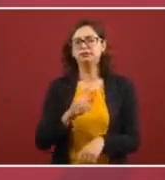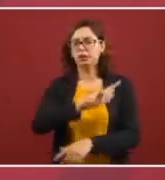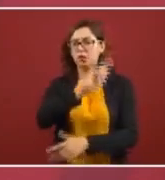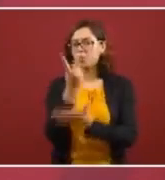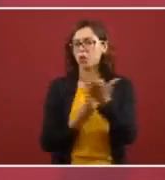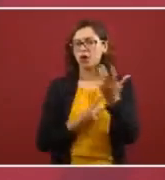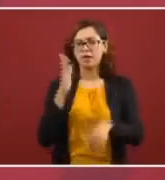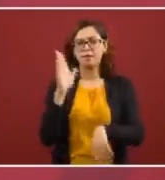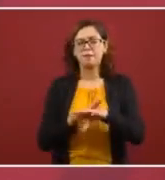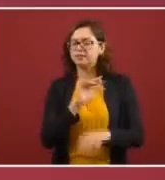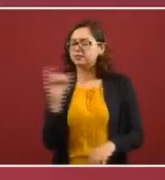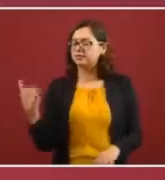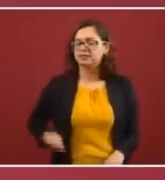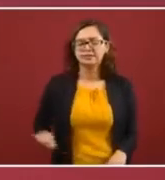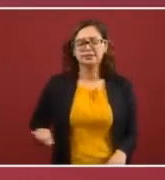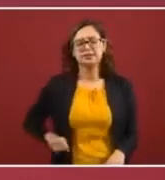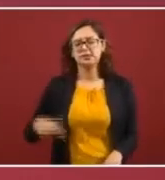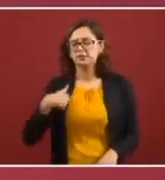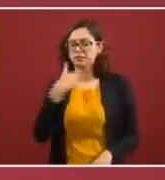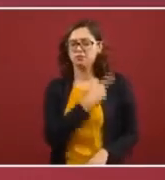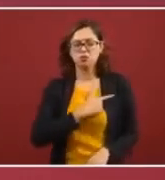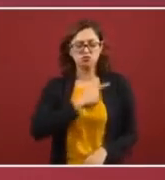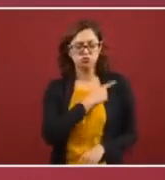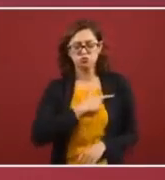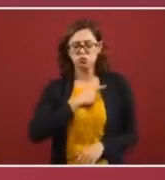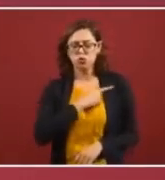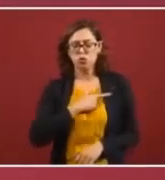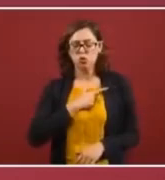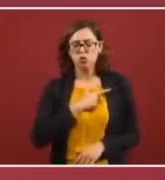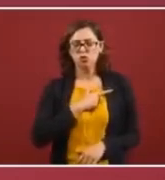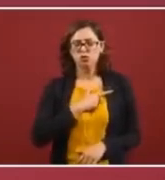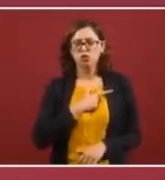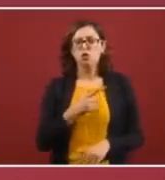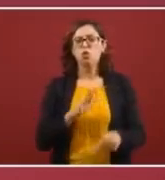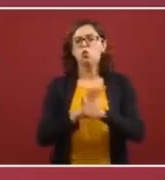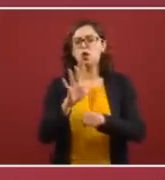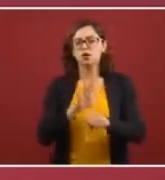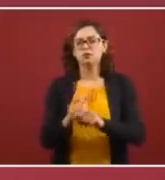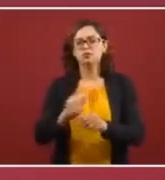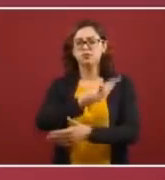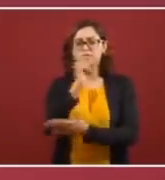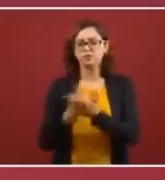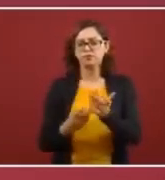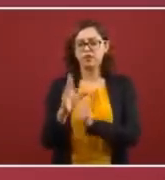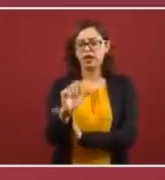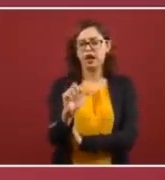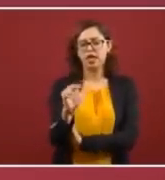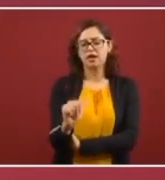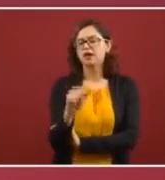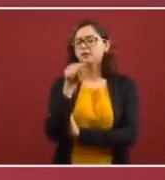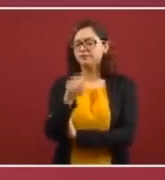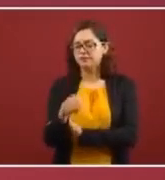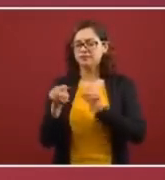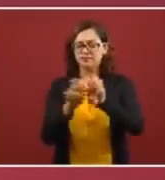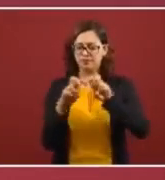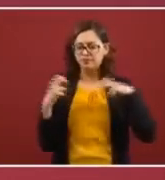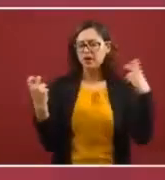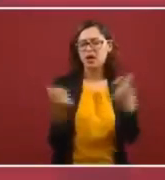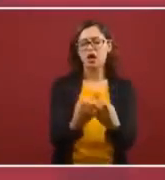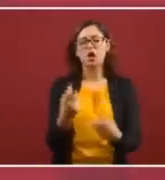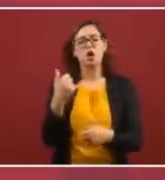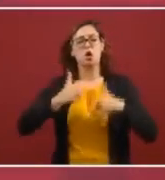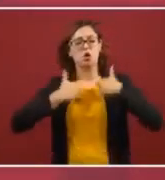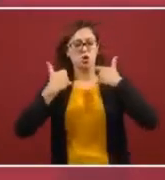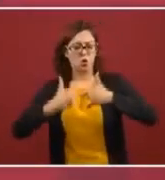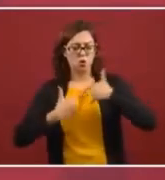most called my attention was a program that joins the youth, which